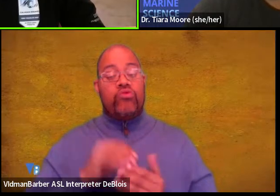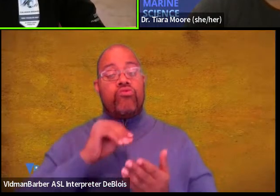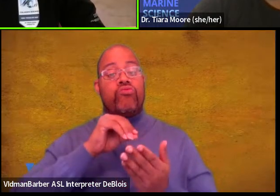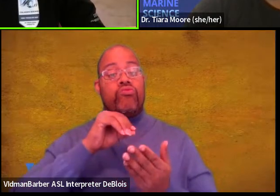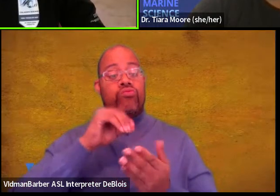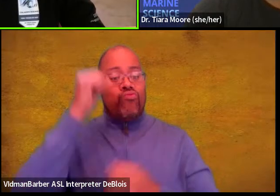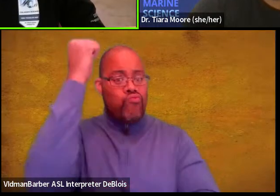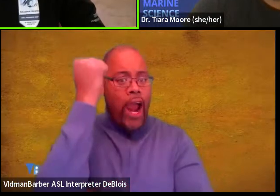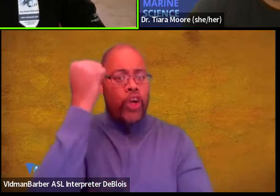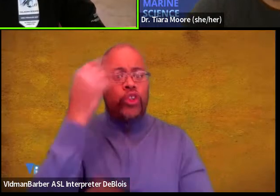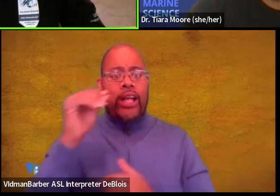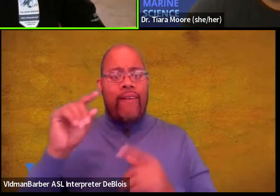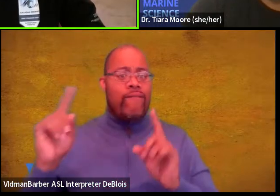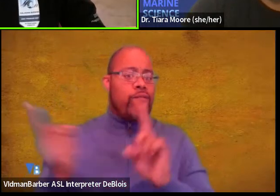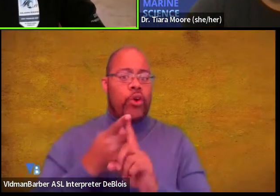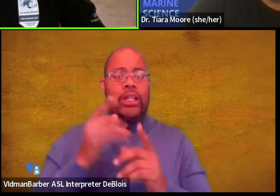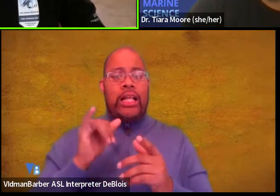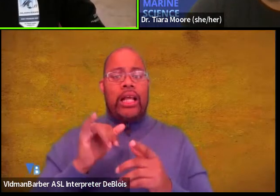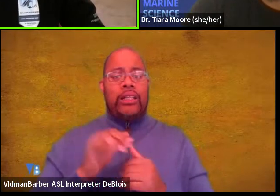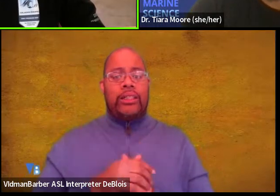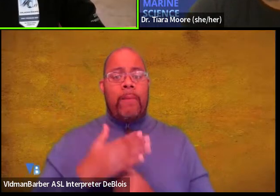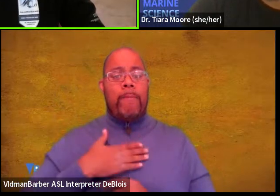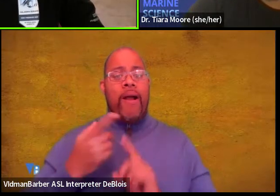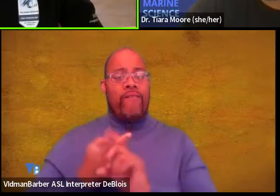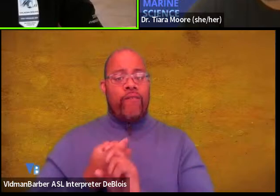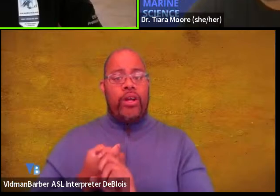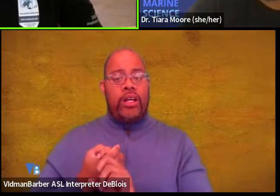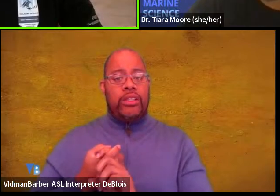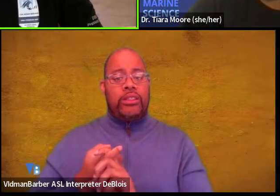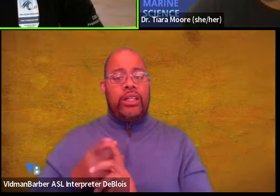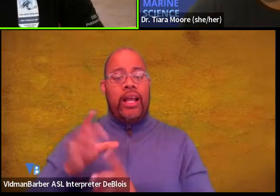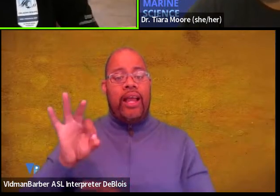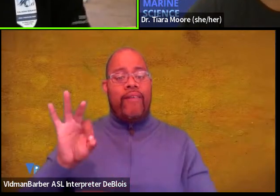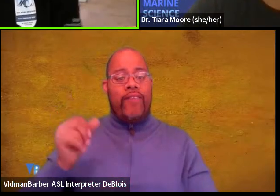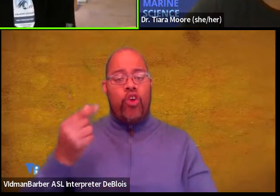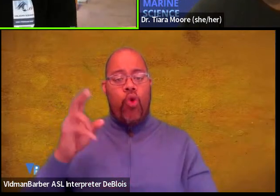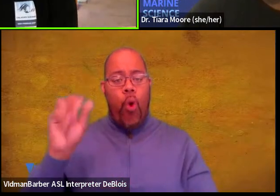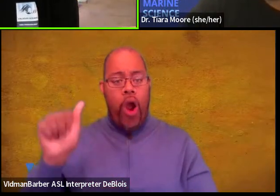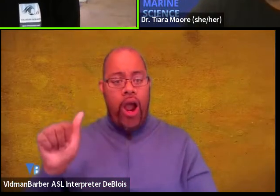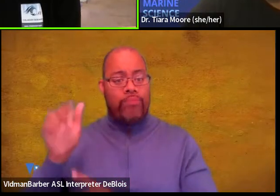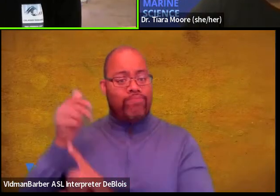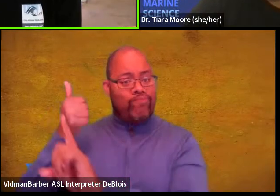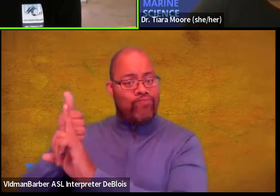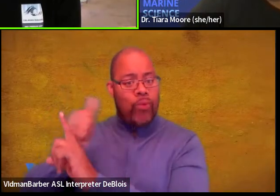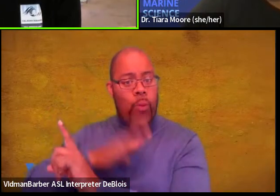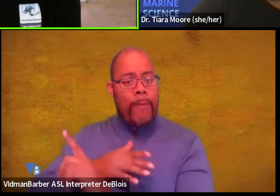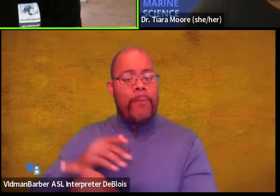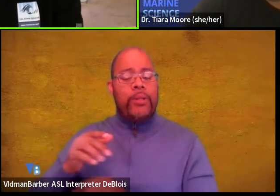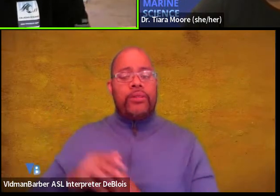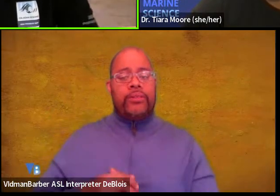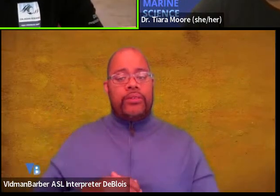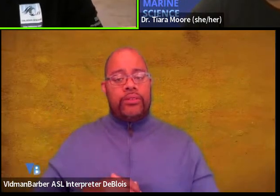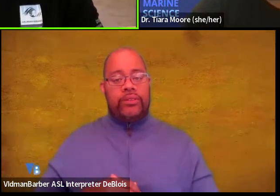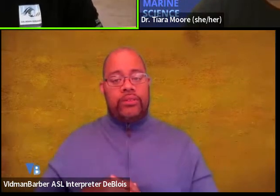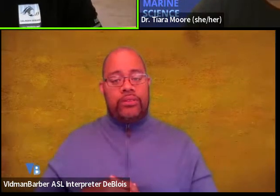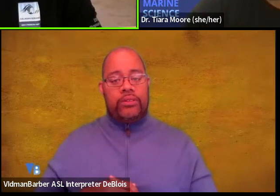records and firsts. Like my friend Dejana Figueroa, she was